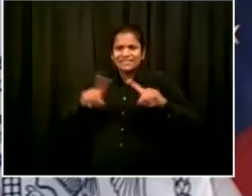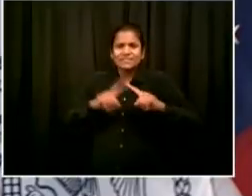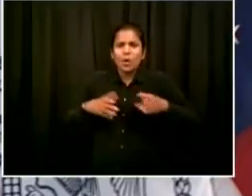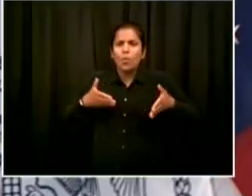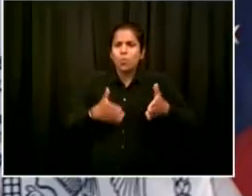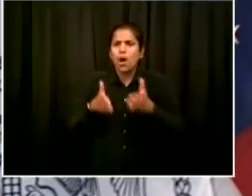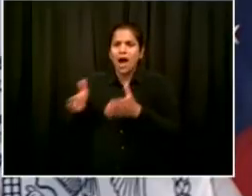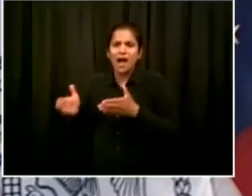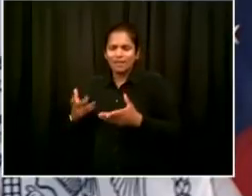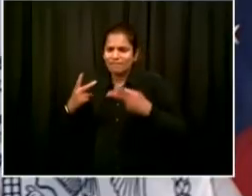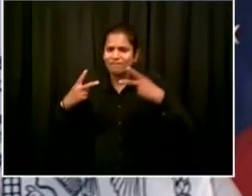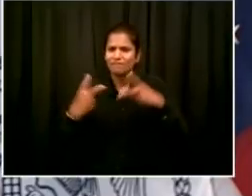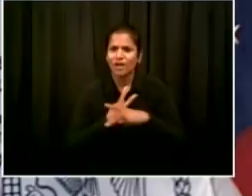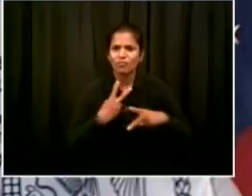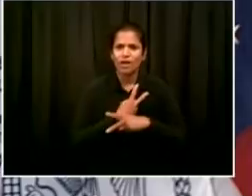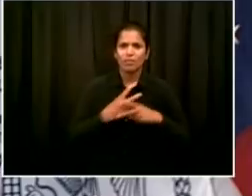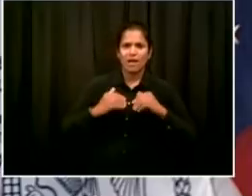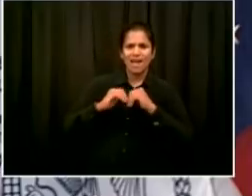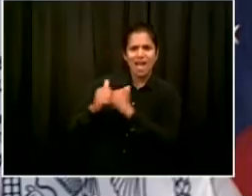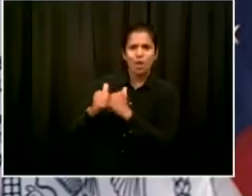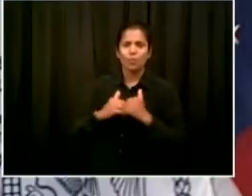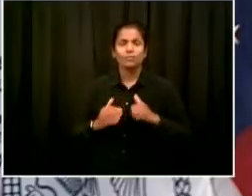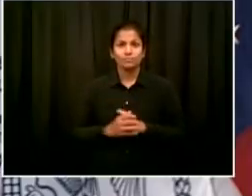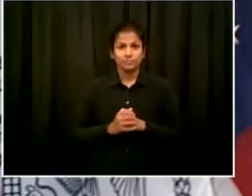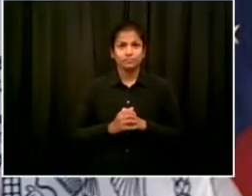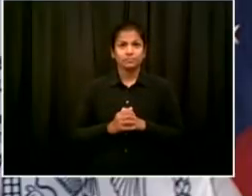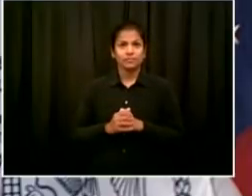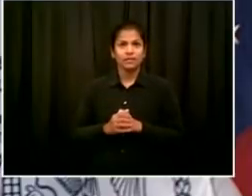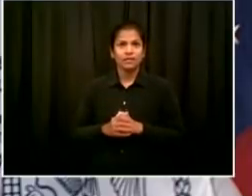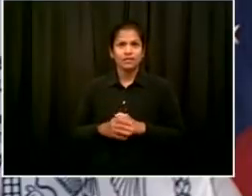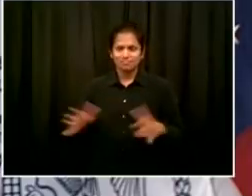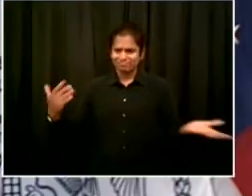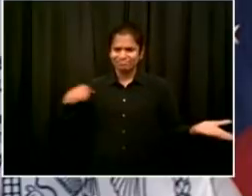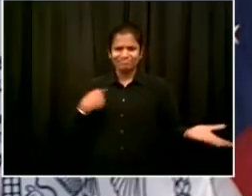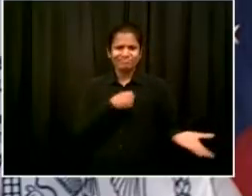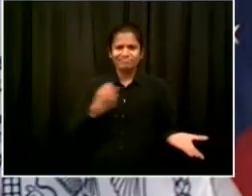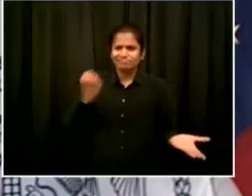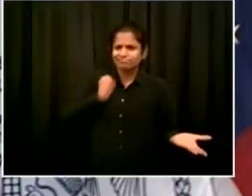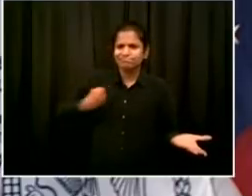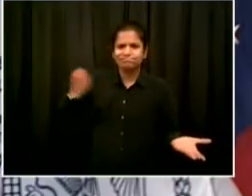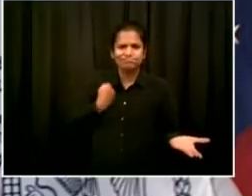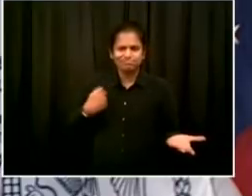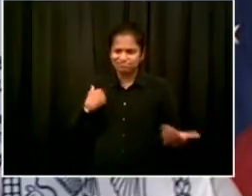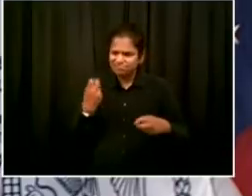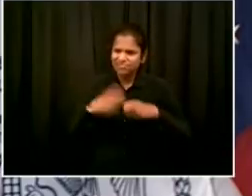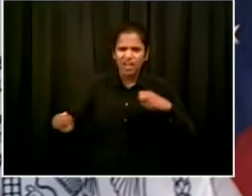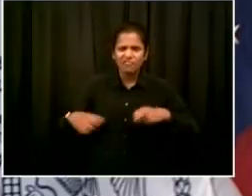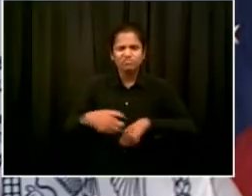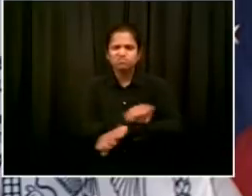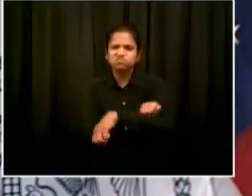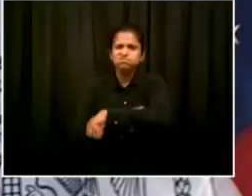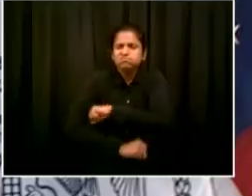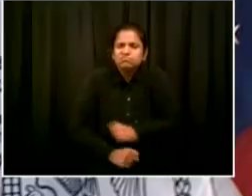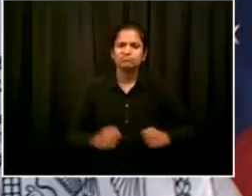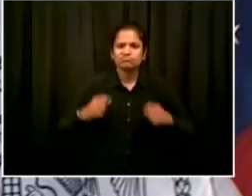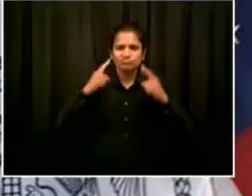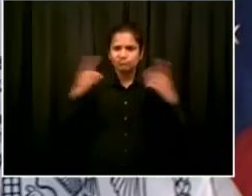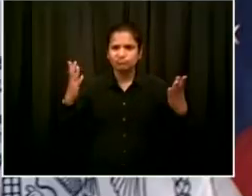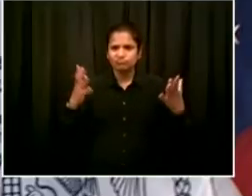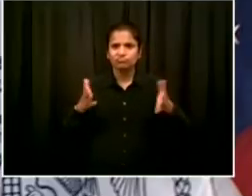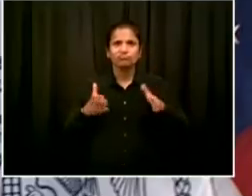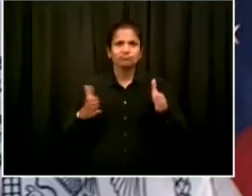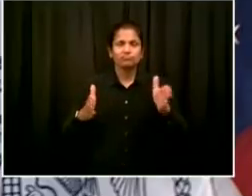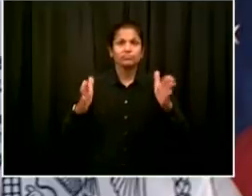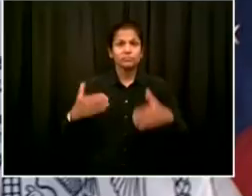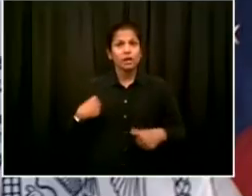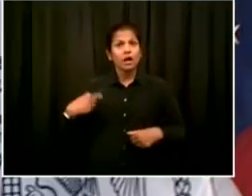this. And we've proven that if you help people to realize the right way to do things, the face coverings, the social distancing, all the things we've done,